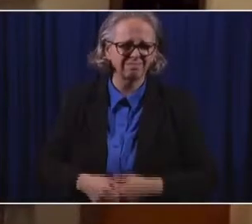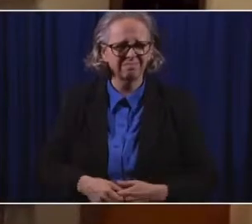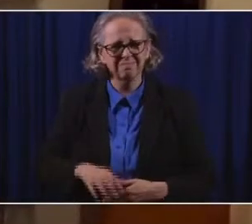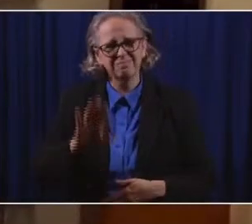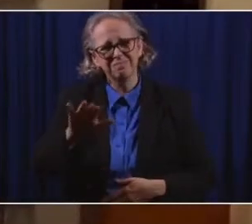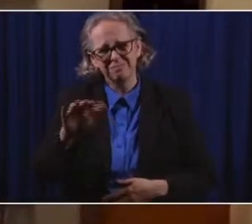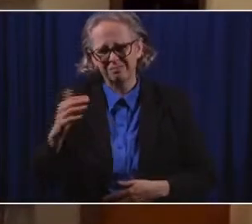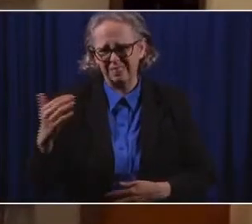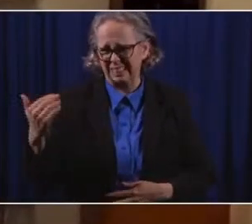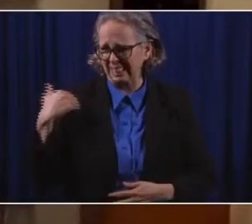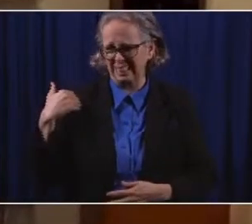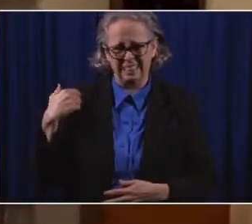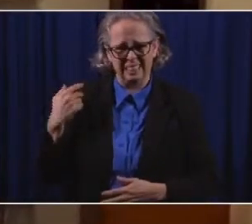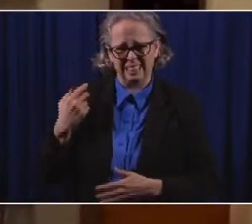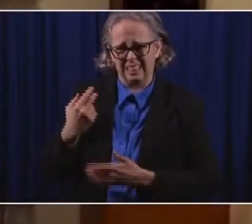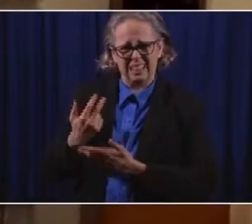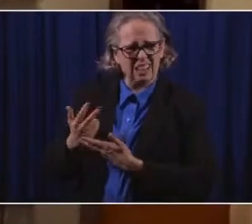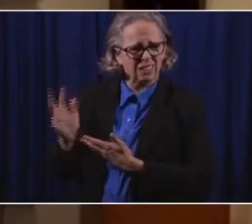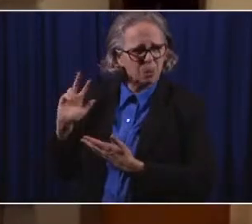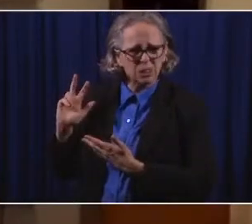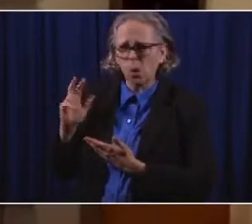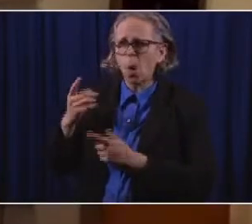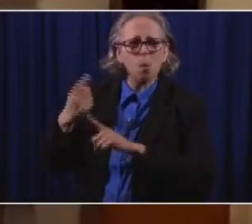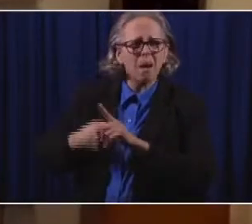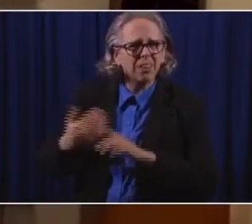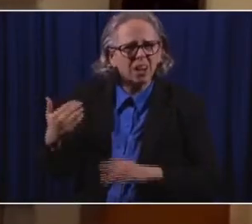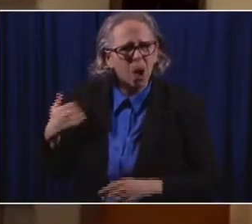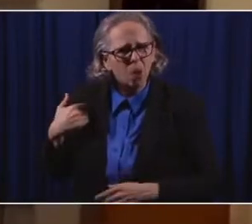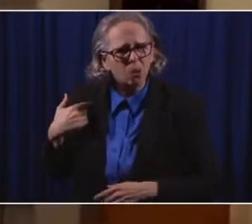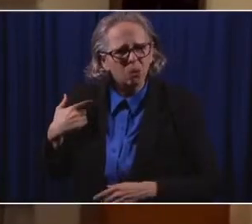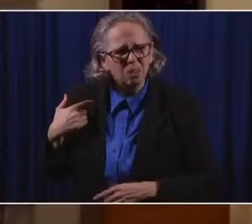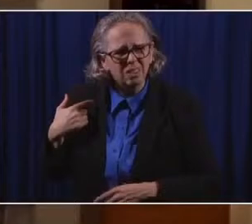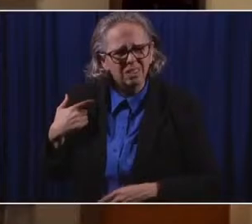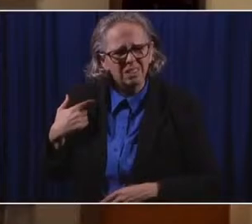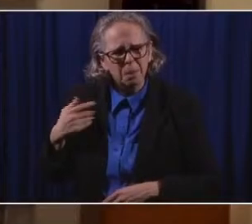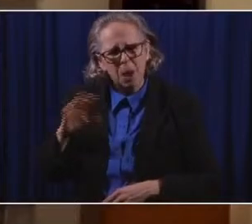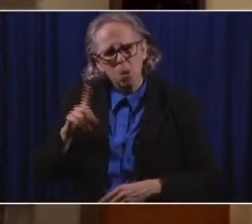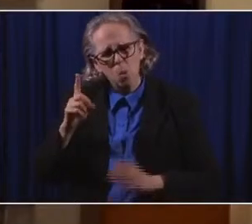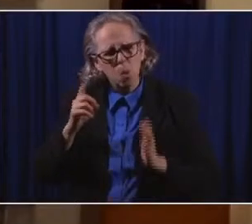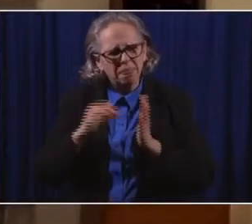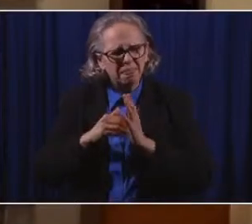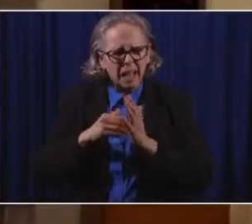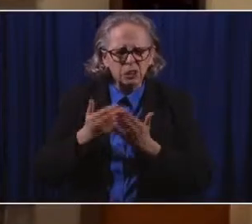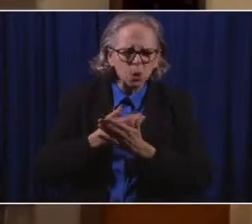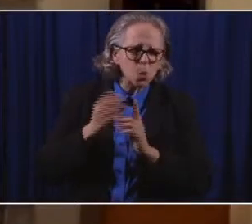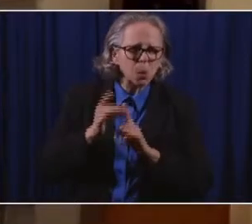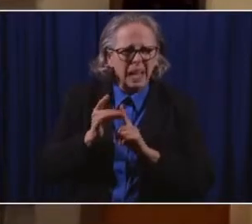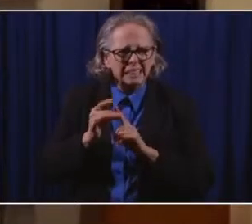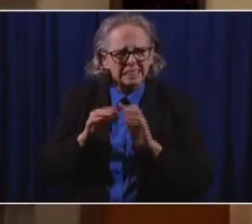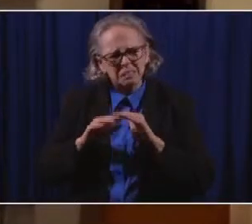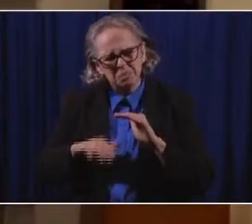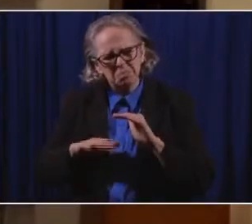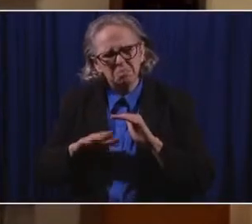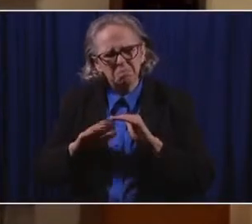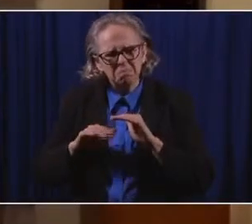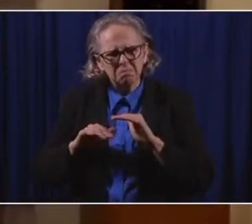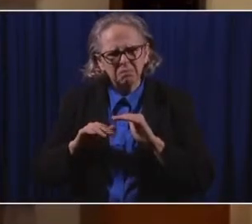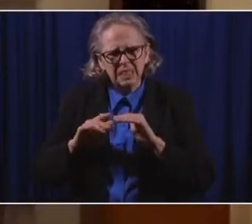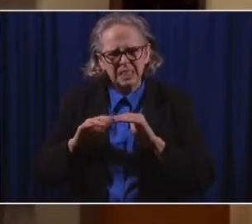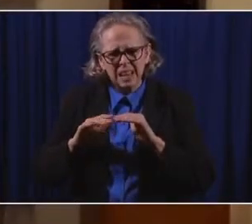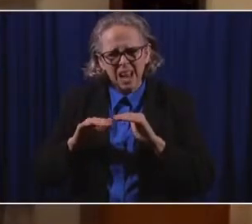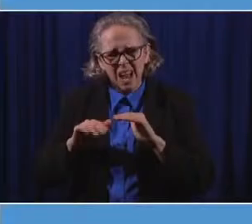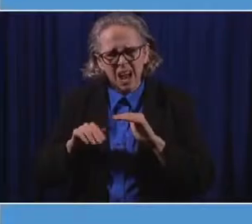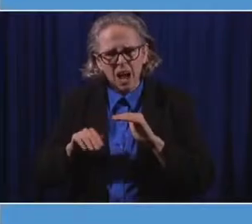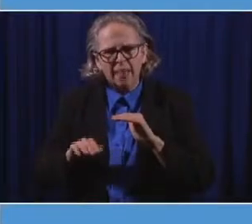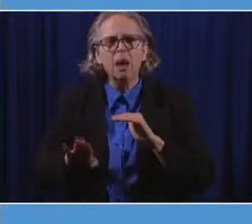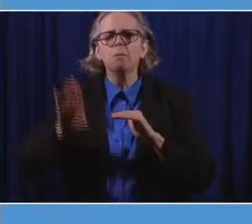weeks ago, 3.5 weeks ago, it was hovering around 1,000, and we thought it was going to drop and stay below 1,000.